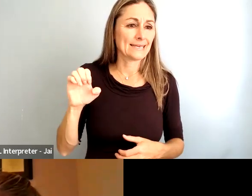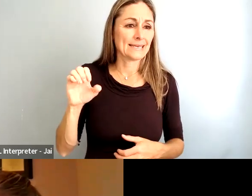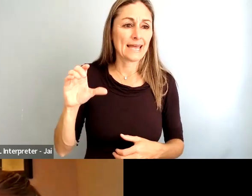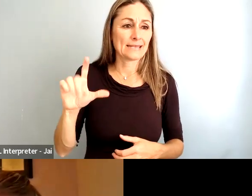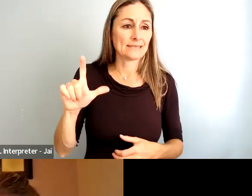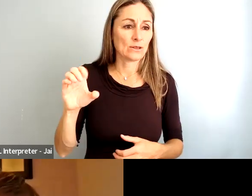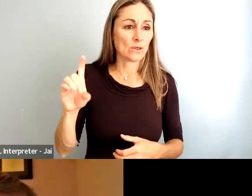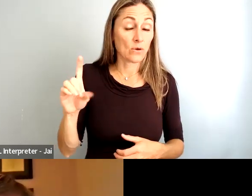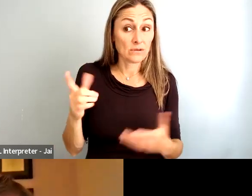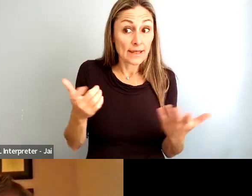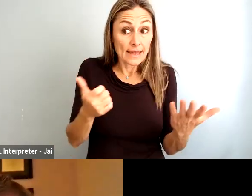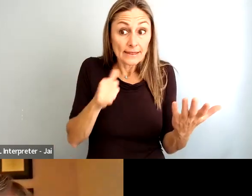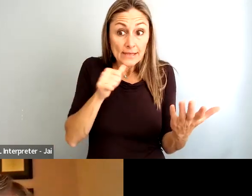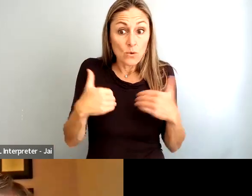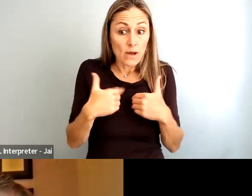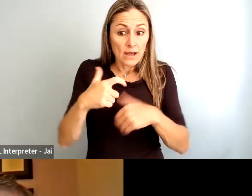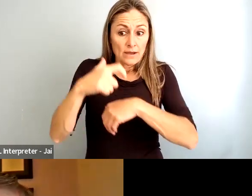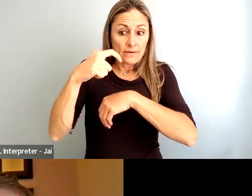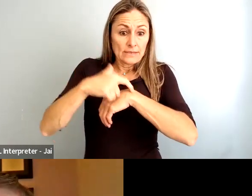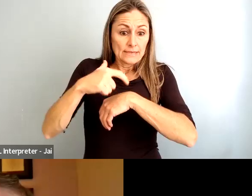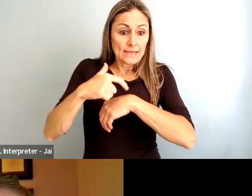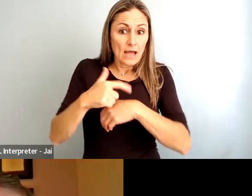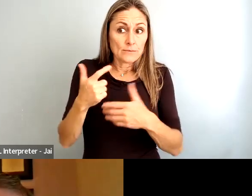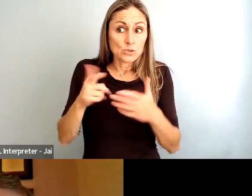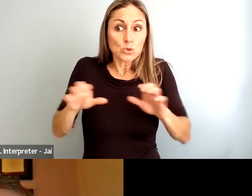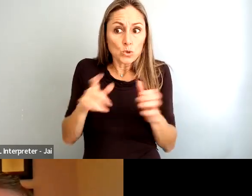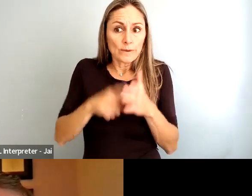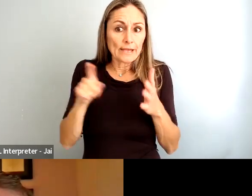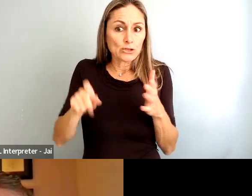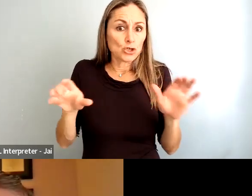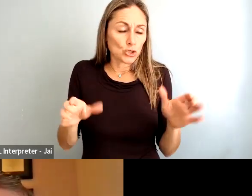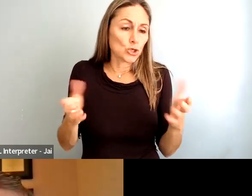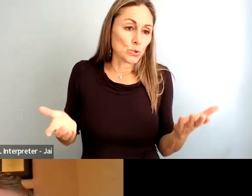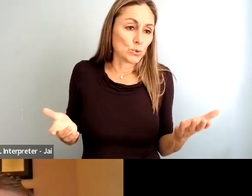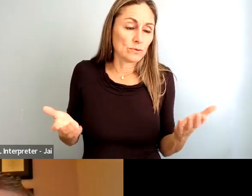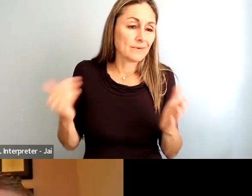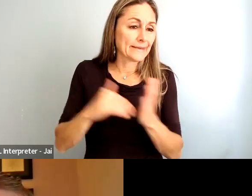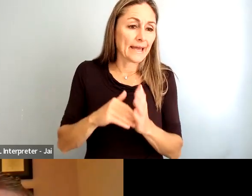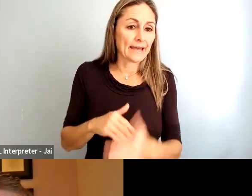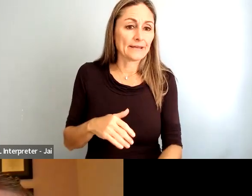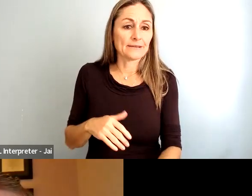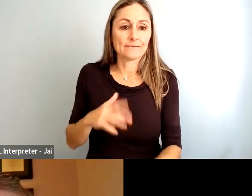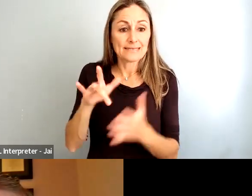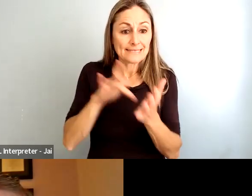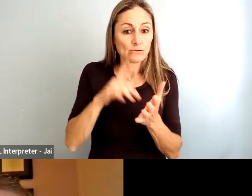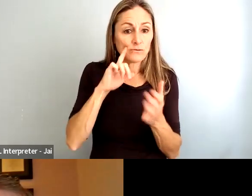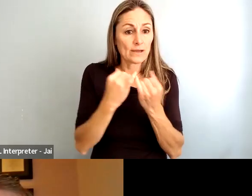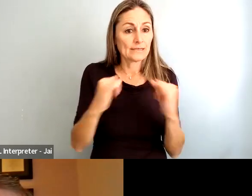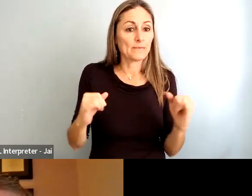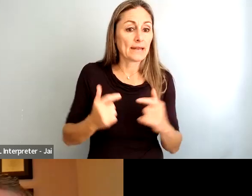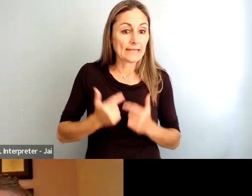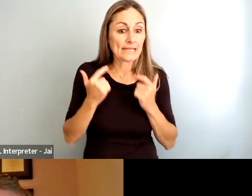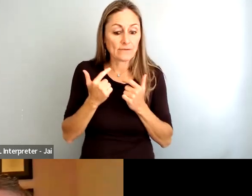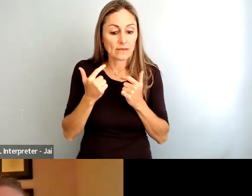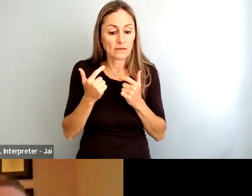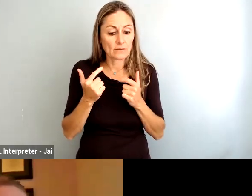have the time to do what they should be doing. And I think, again, that's where, Centers for Independent Living can come in and be